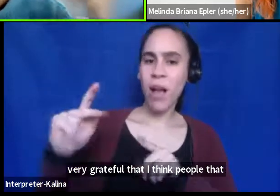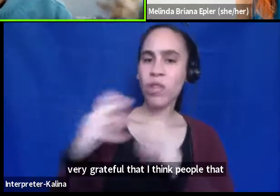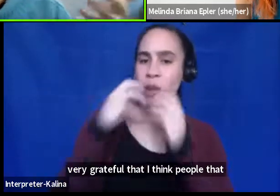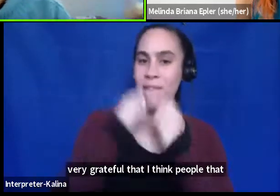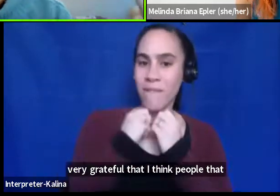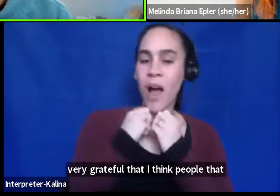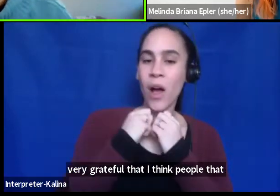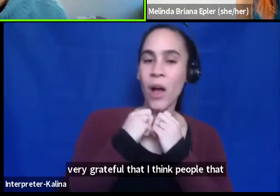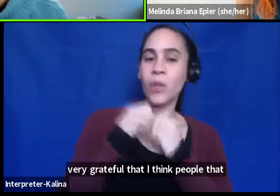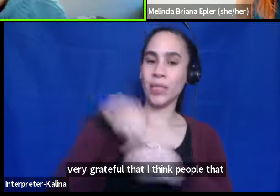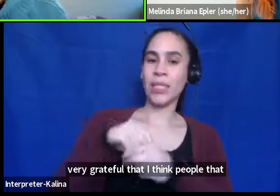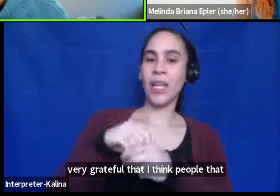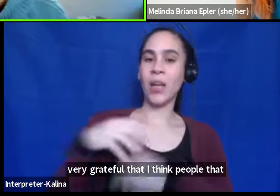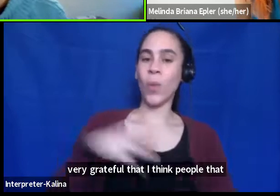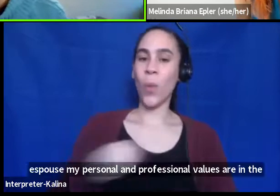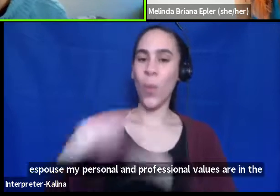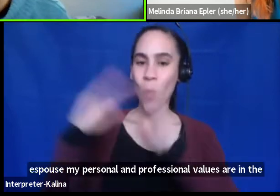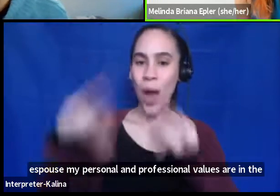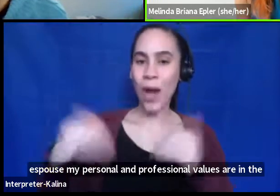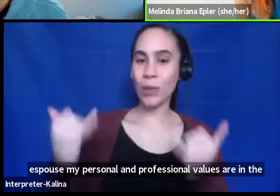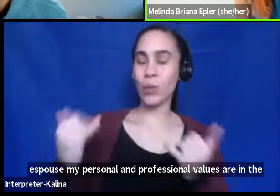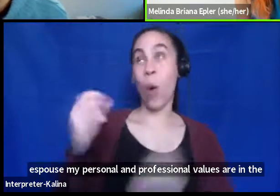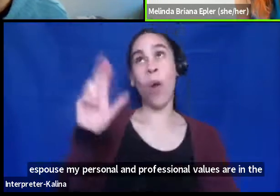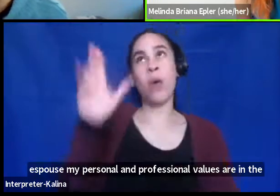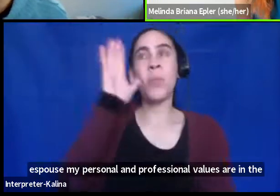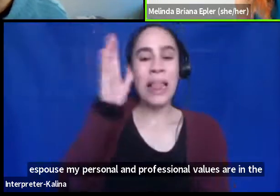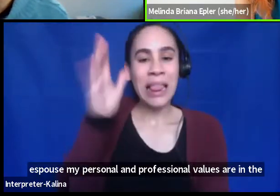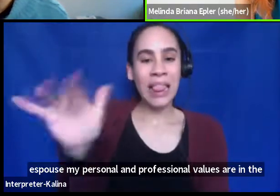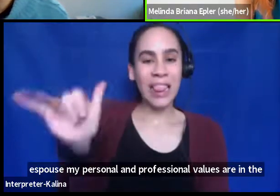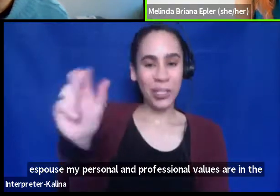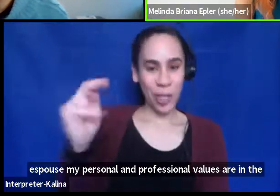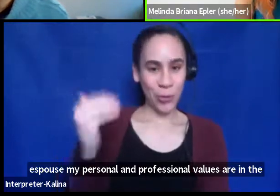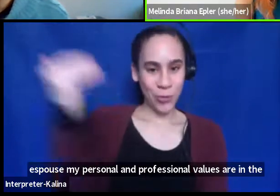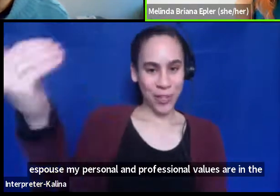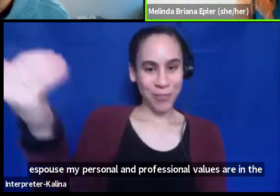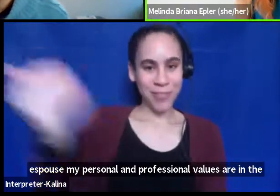will be at least in January. Yeah.